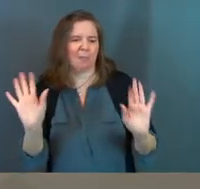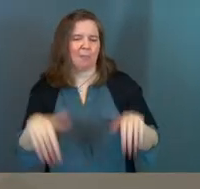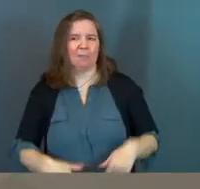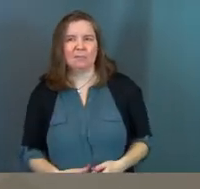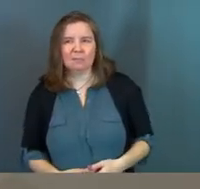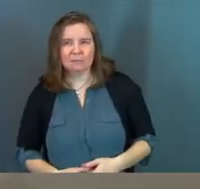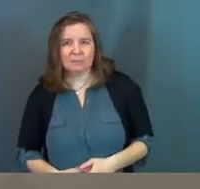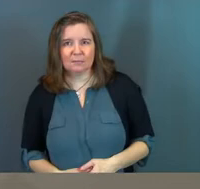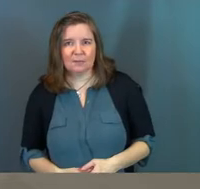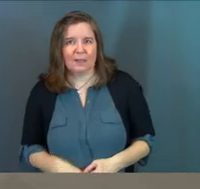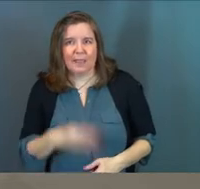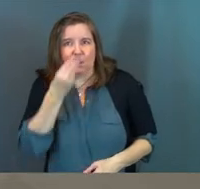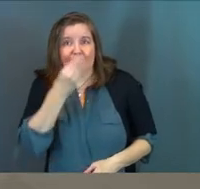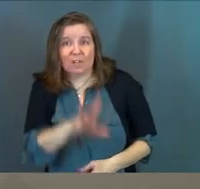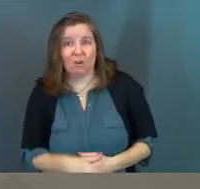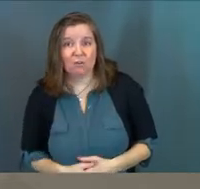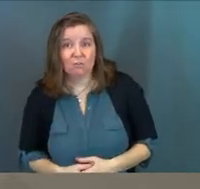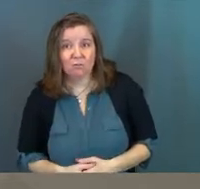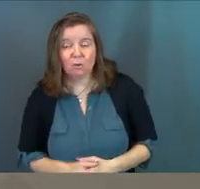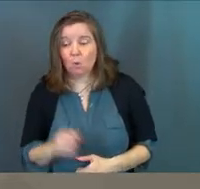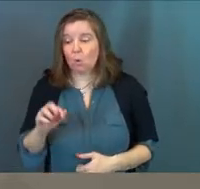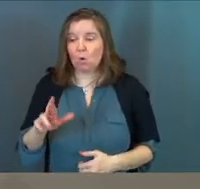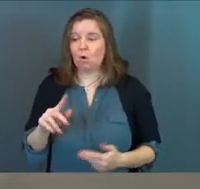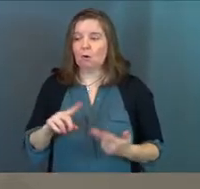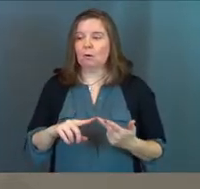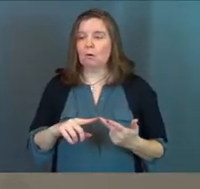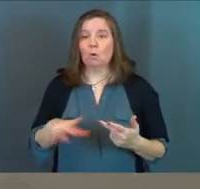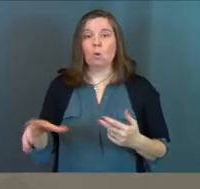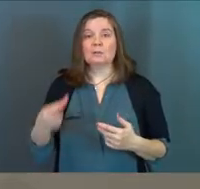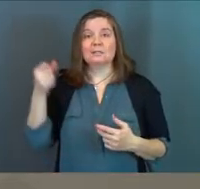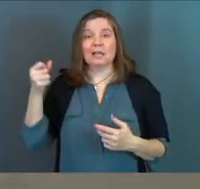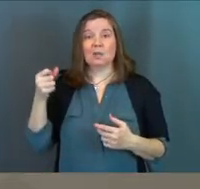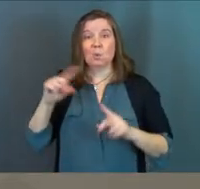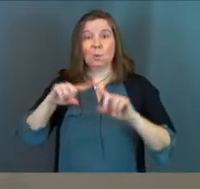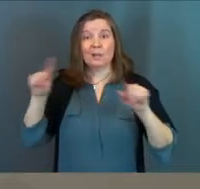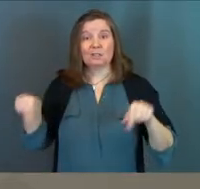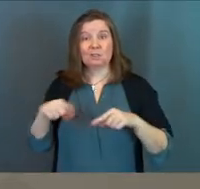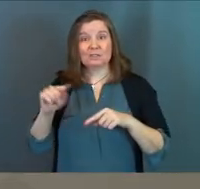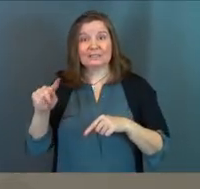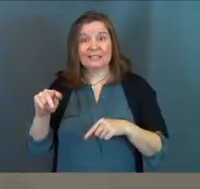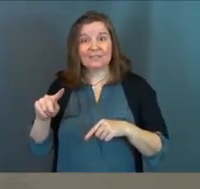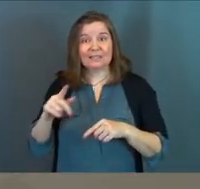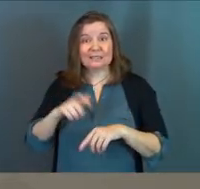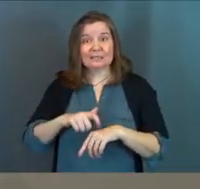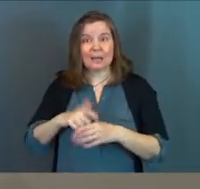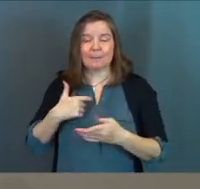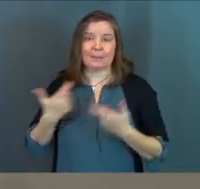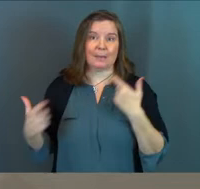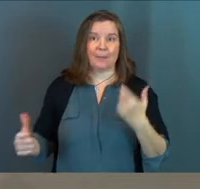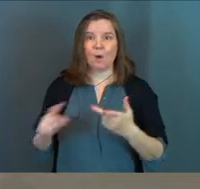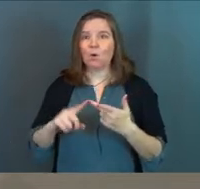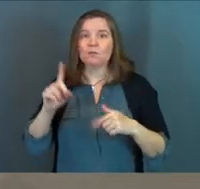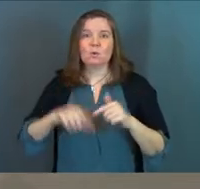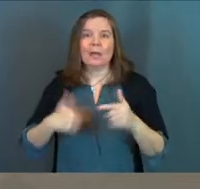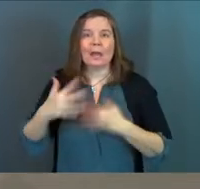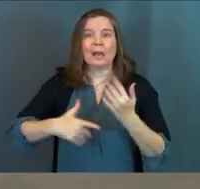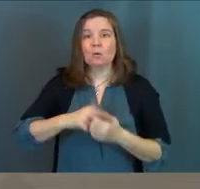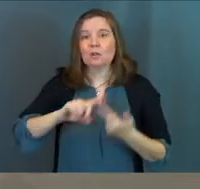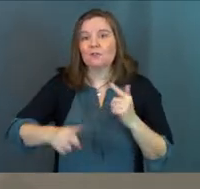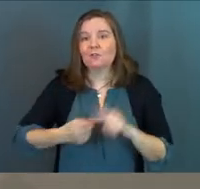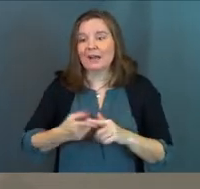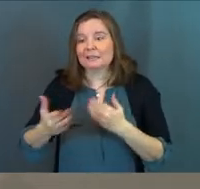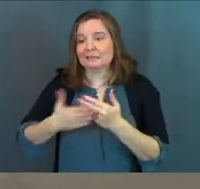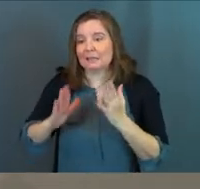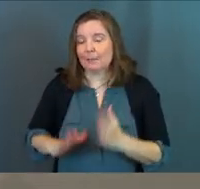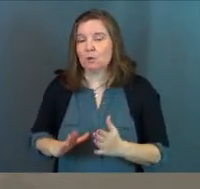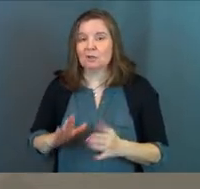all. They don't even care. Or taking away screen privileges might be massive. Or you can't hang out with your friends